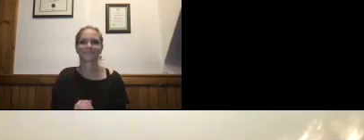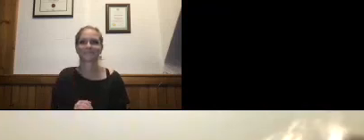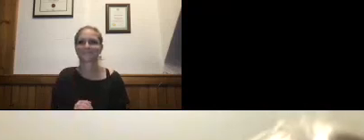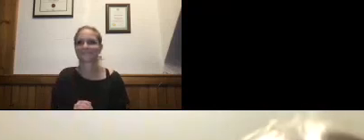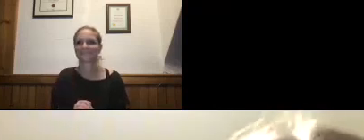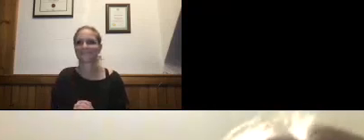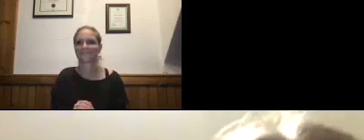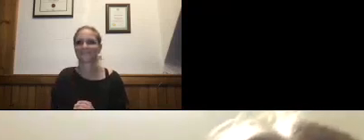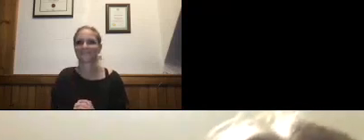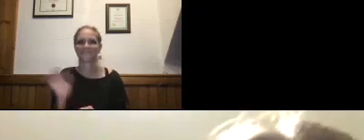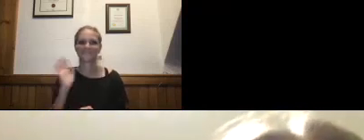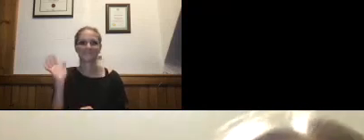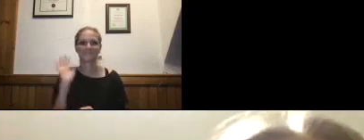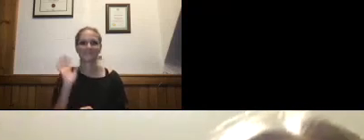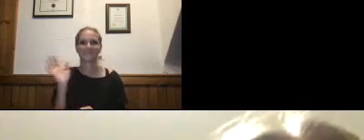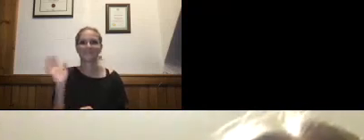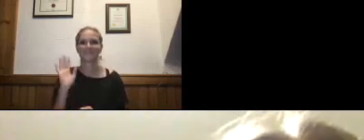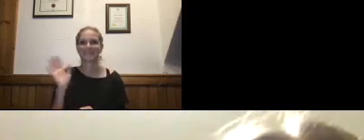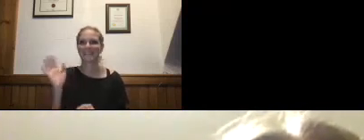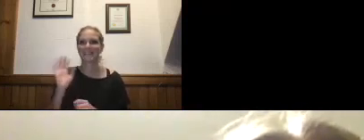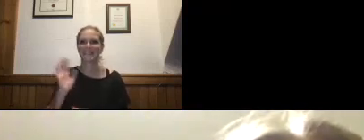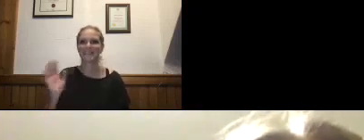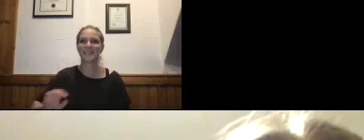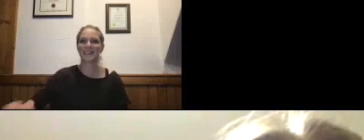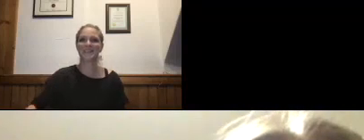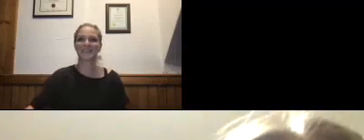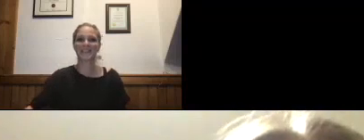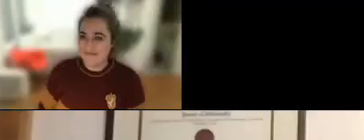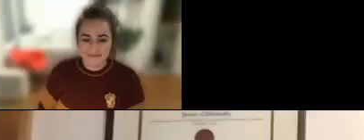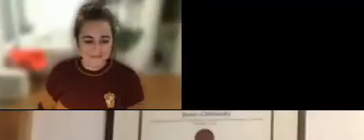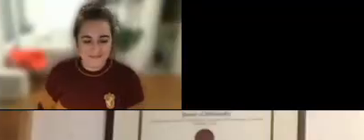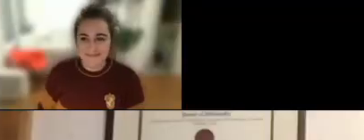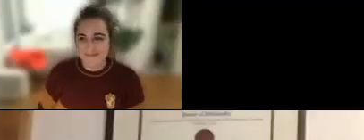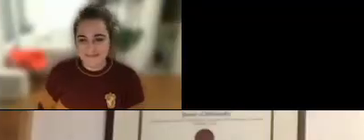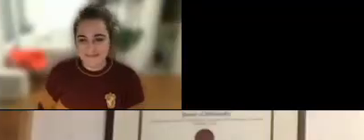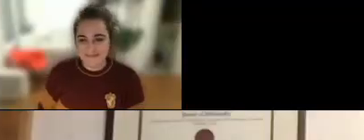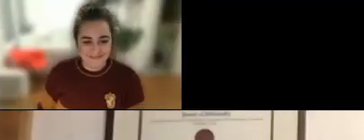enjoy the final session. Thank you so much for having us. That was great.